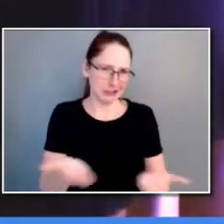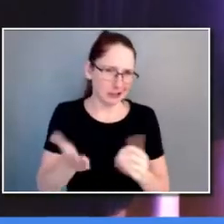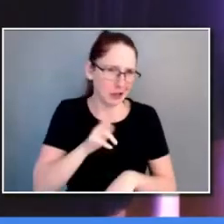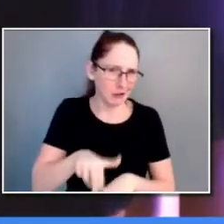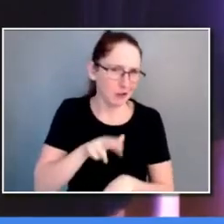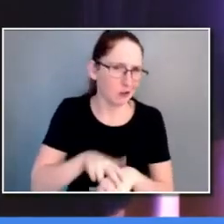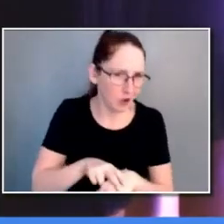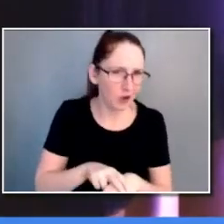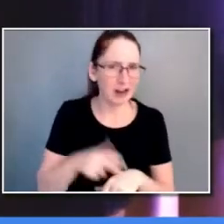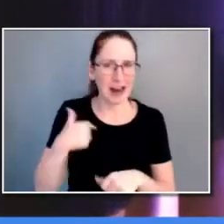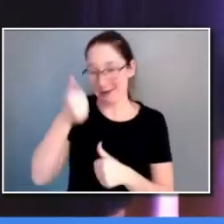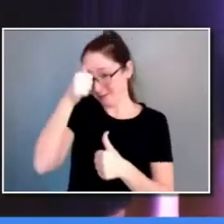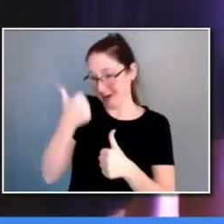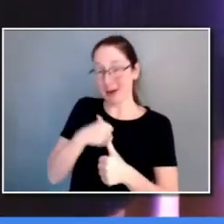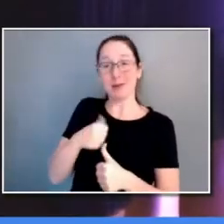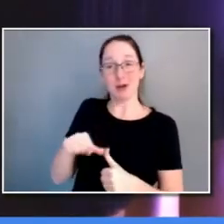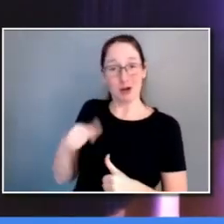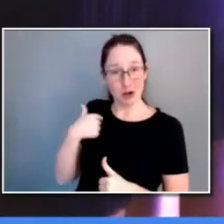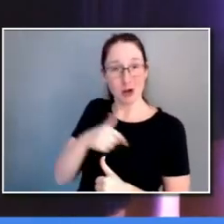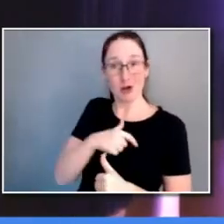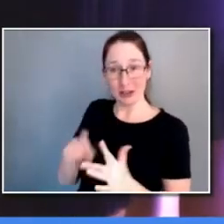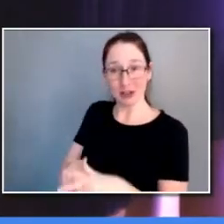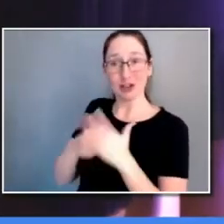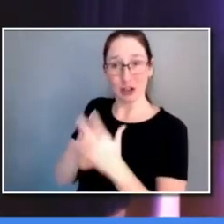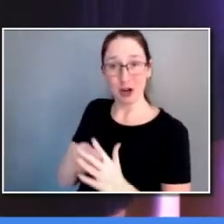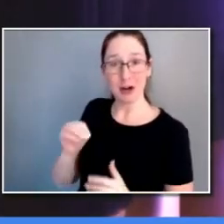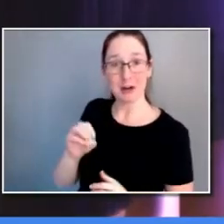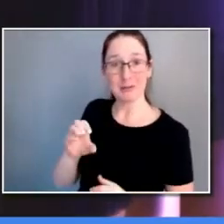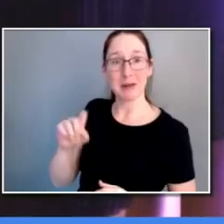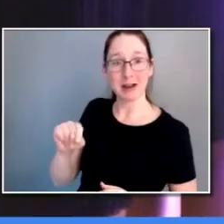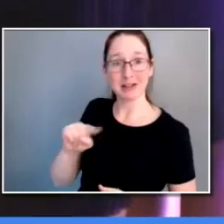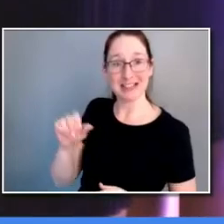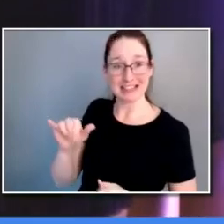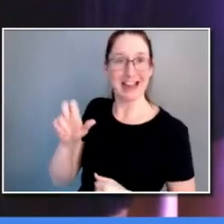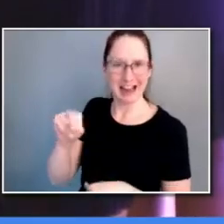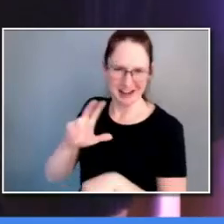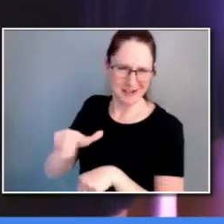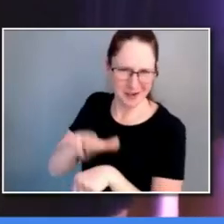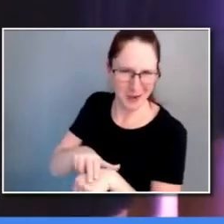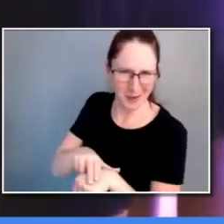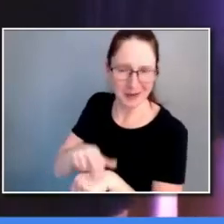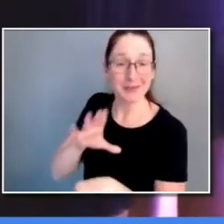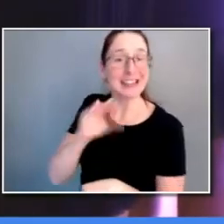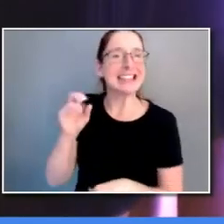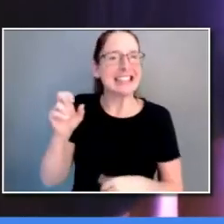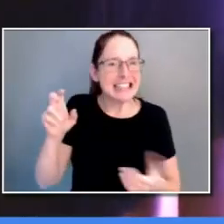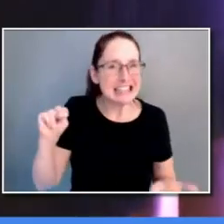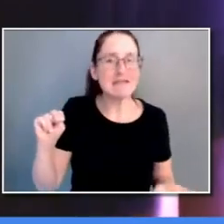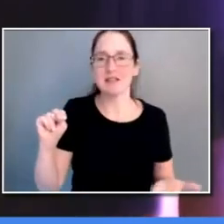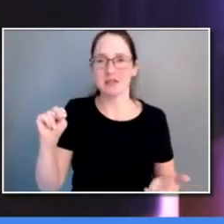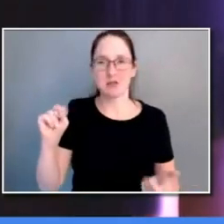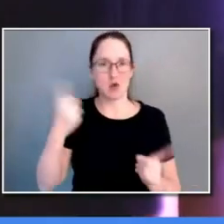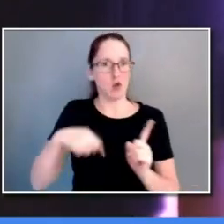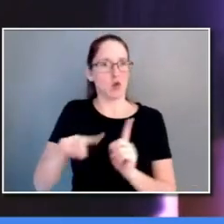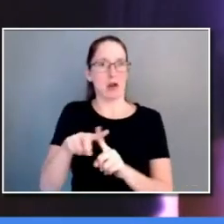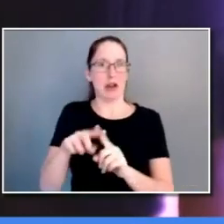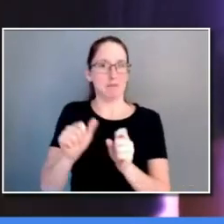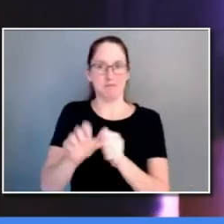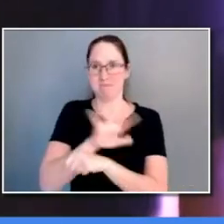we started out at Mount Zion, of course. And even when there was the